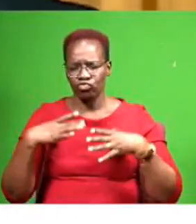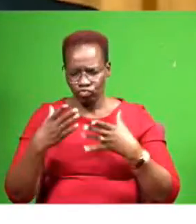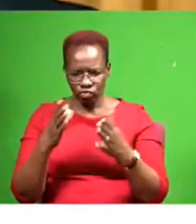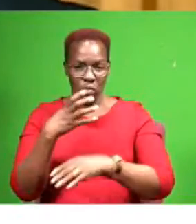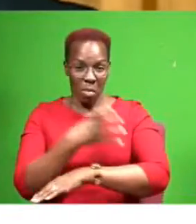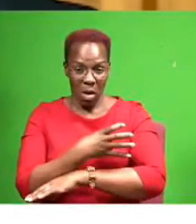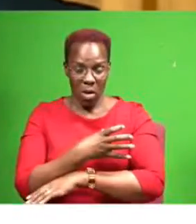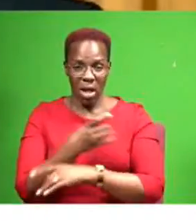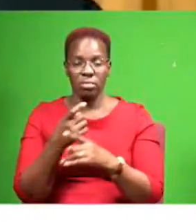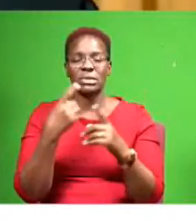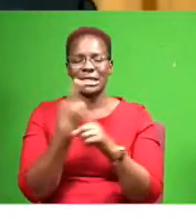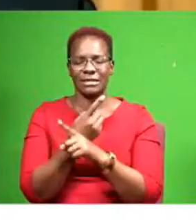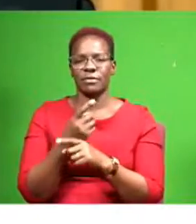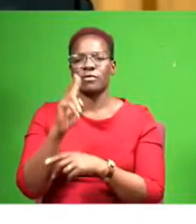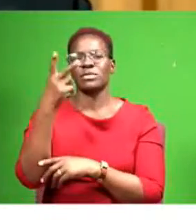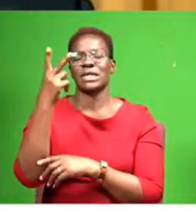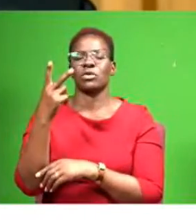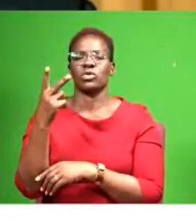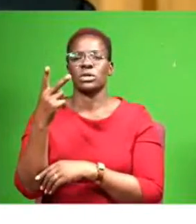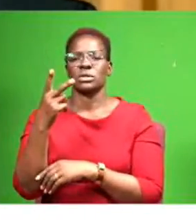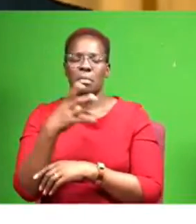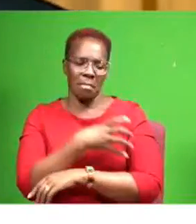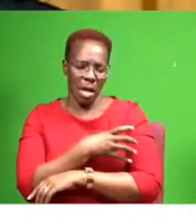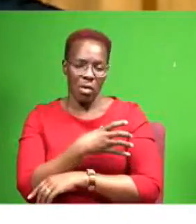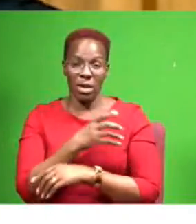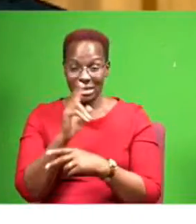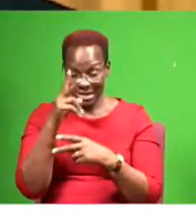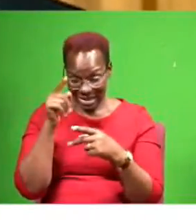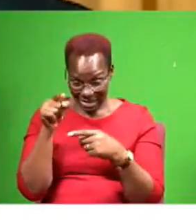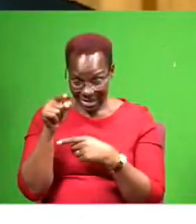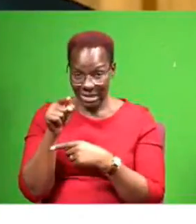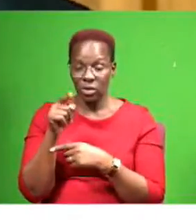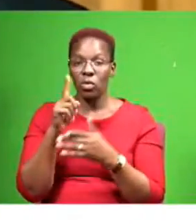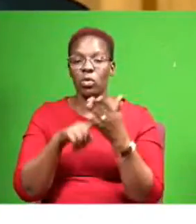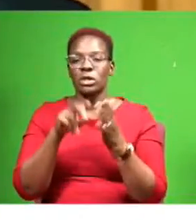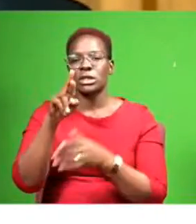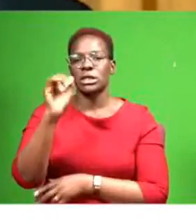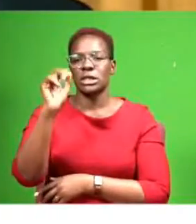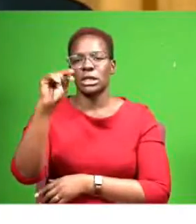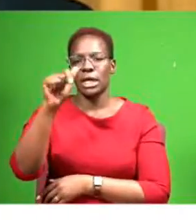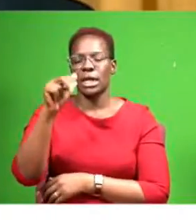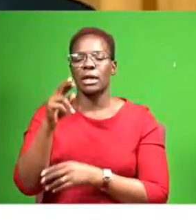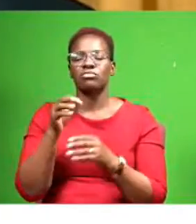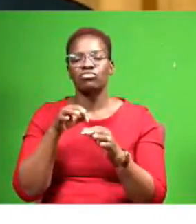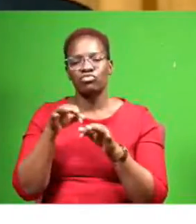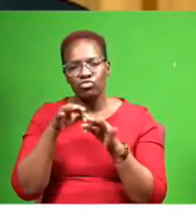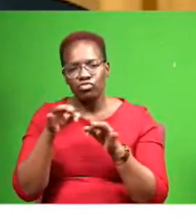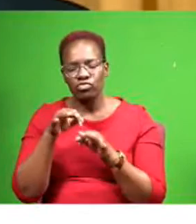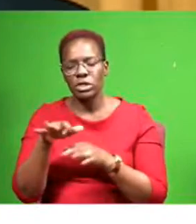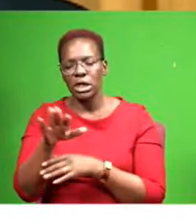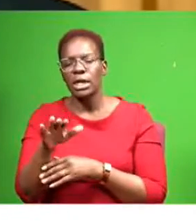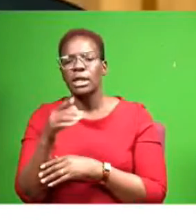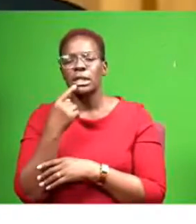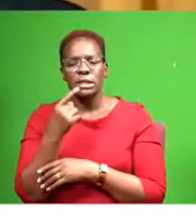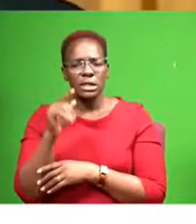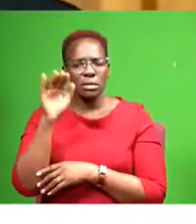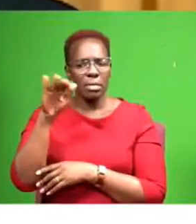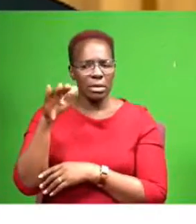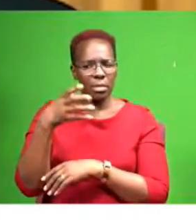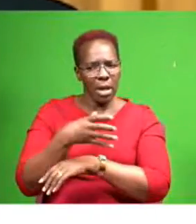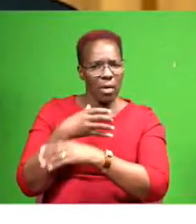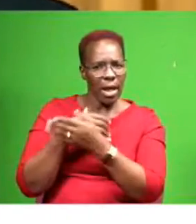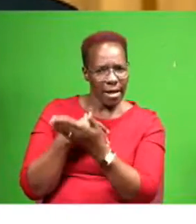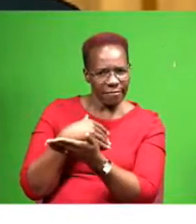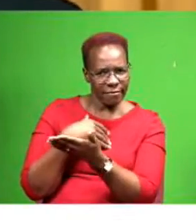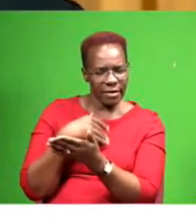from secondary constituent power. The latter is what Ringera J. addressed in considering whether Parliament had powers under